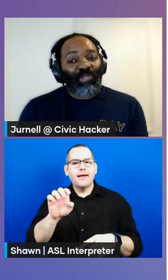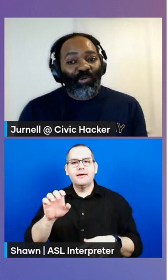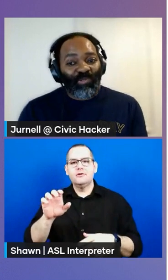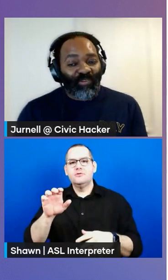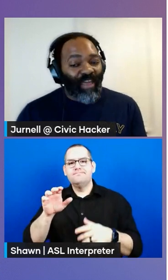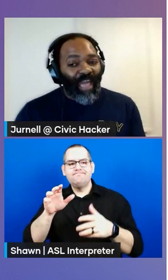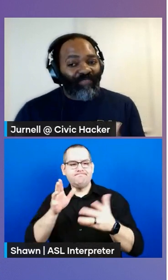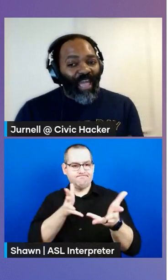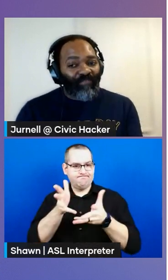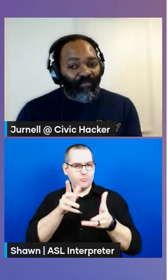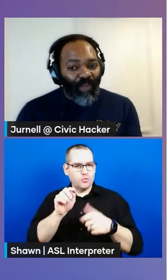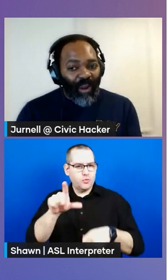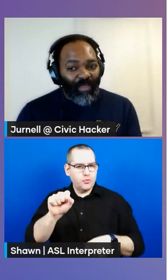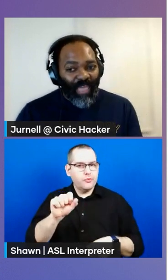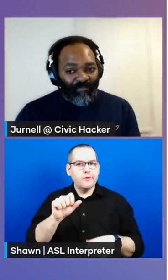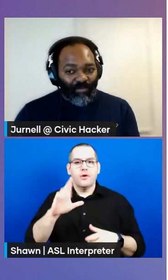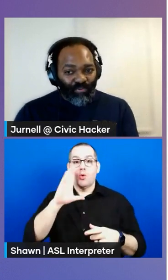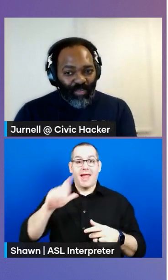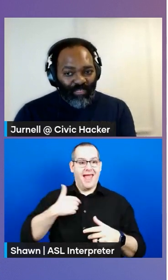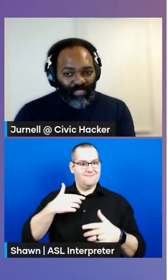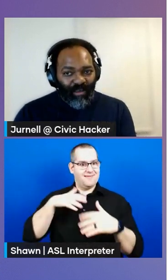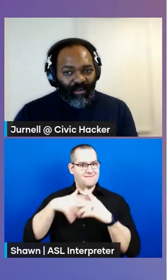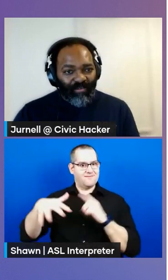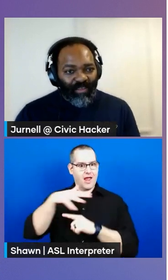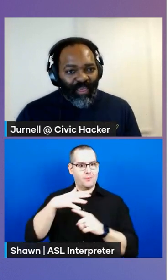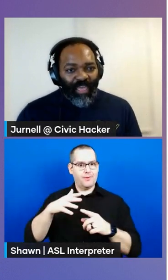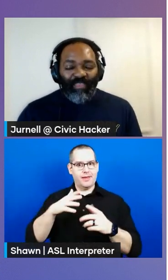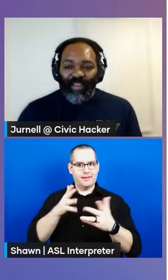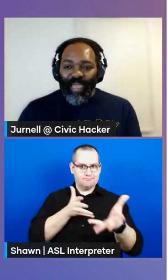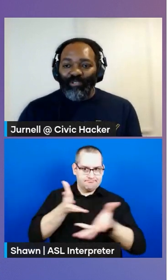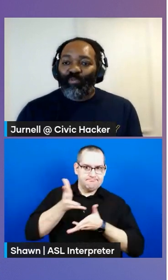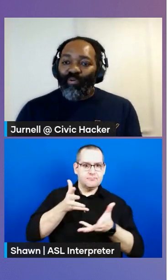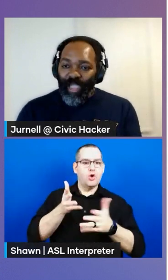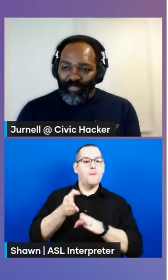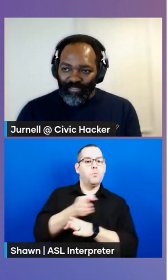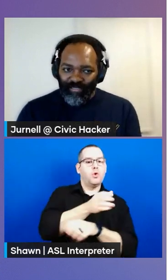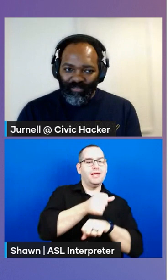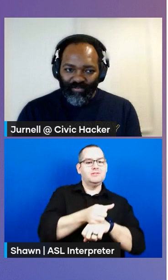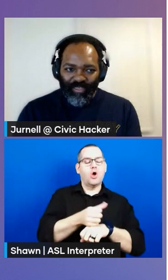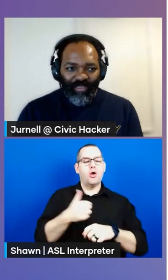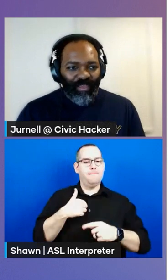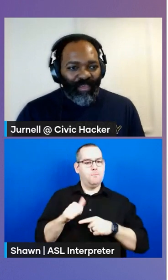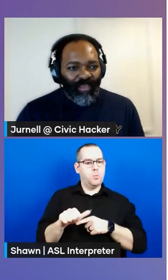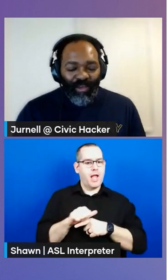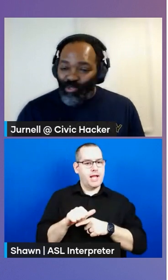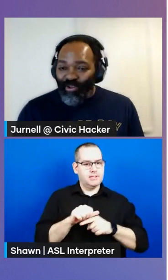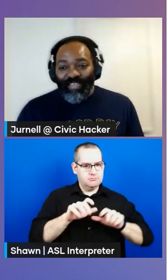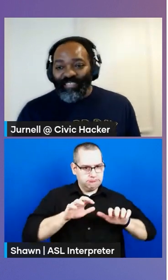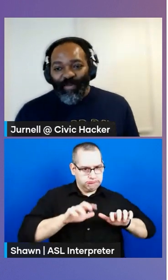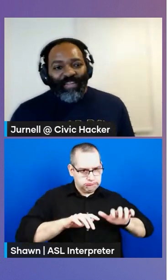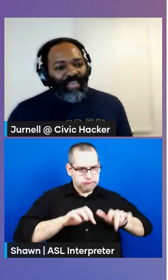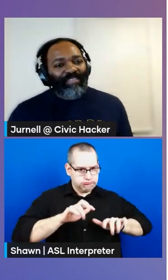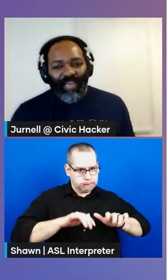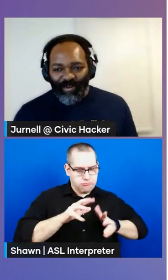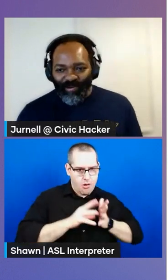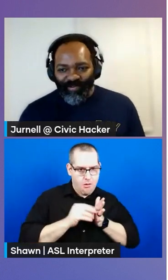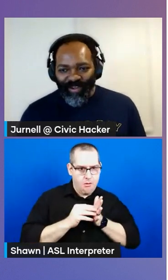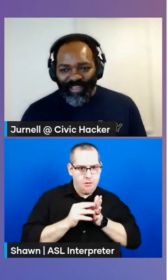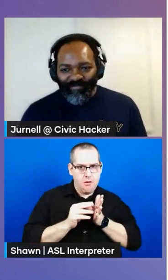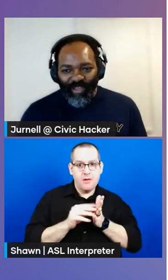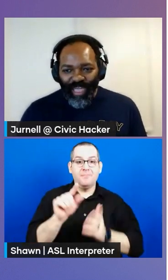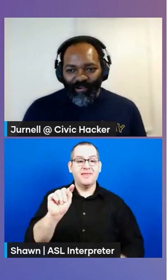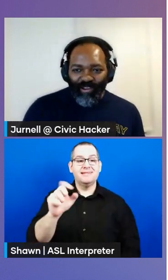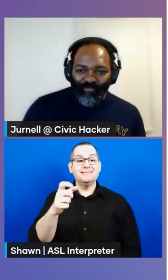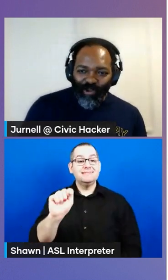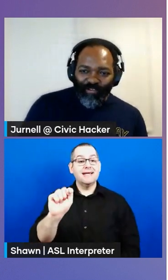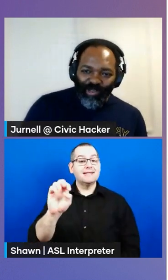proficient in those tools. And you got to have an environment that has pre-installed and that allows you to practice. Okay, you're going to need some kind of text editor,